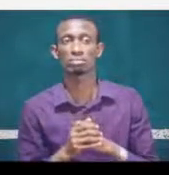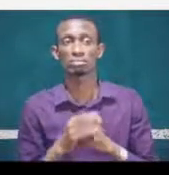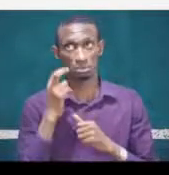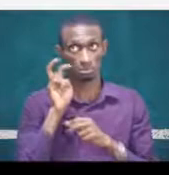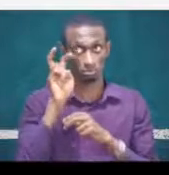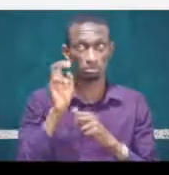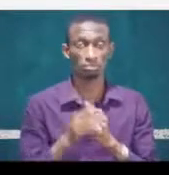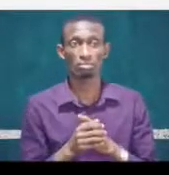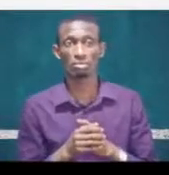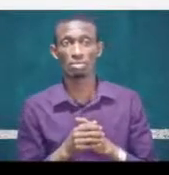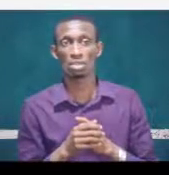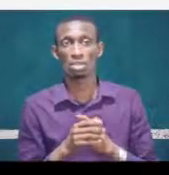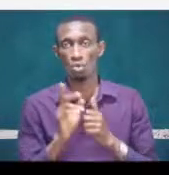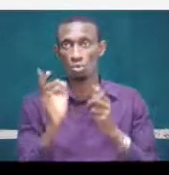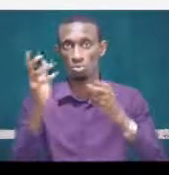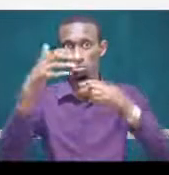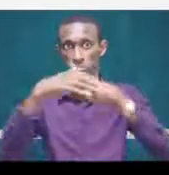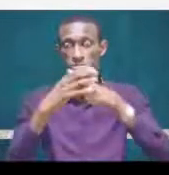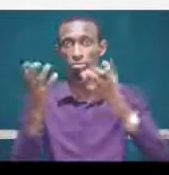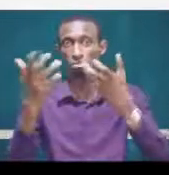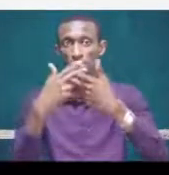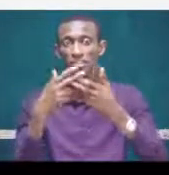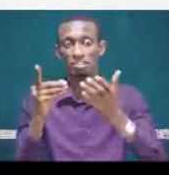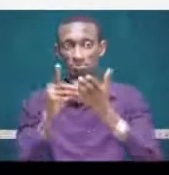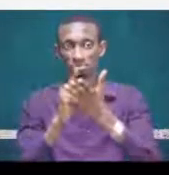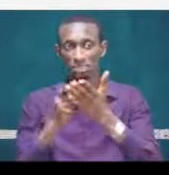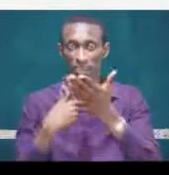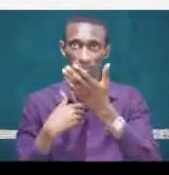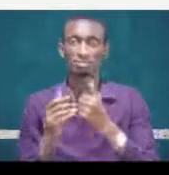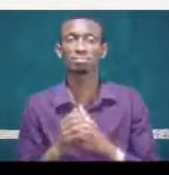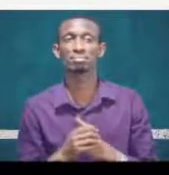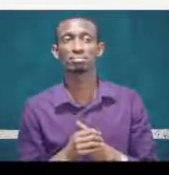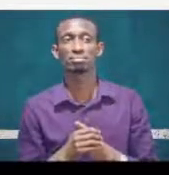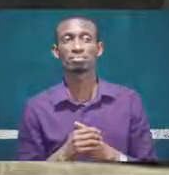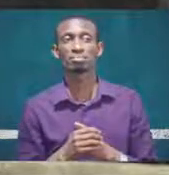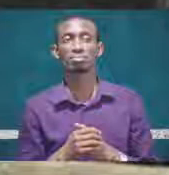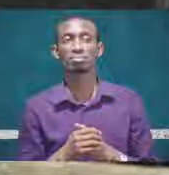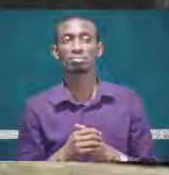So you complete the chart and you have your dictionary.